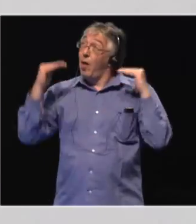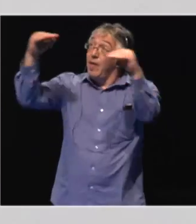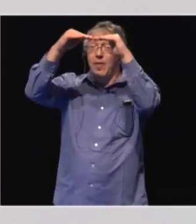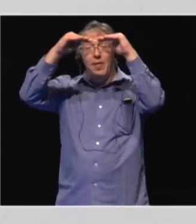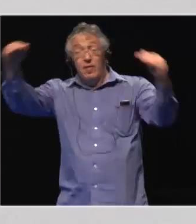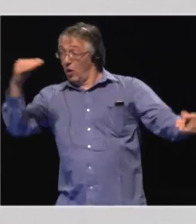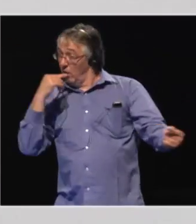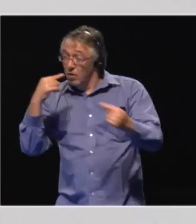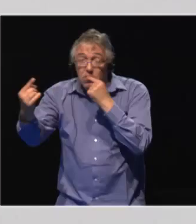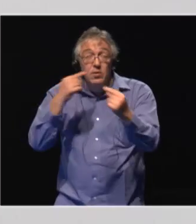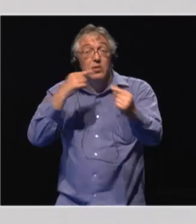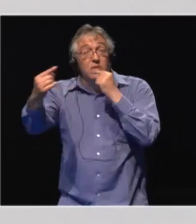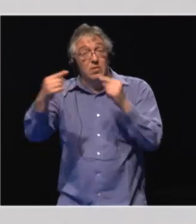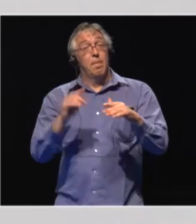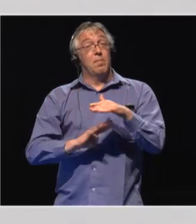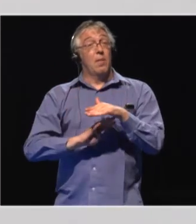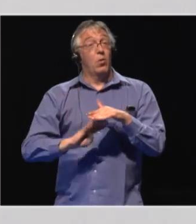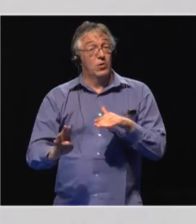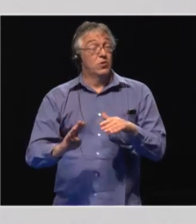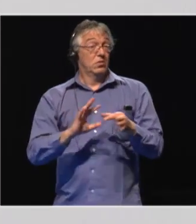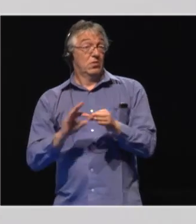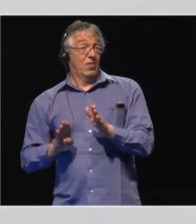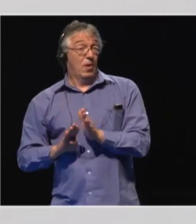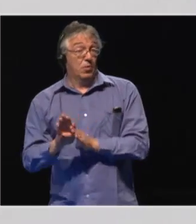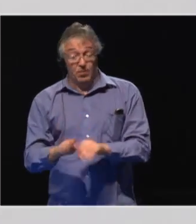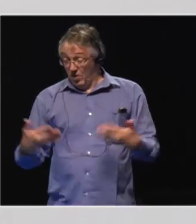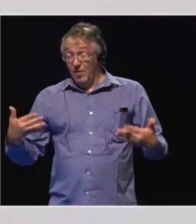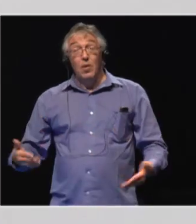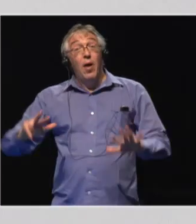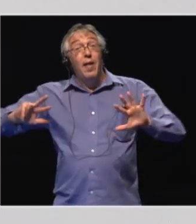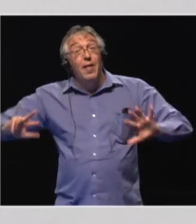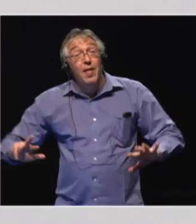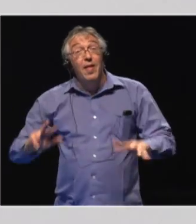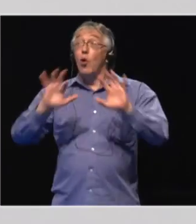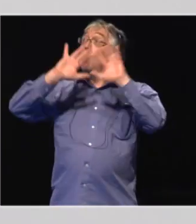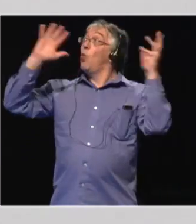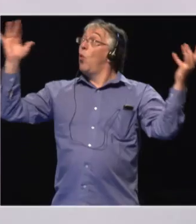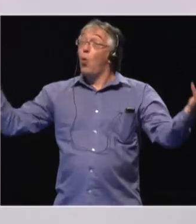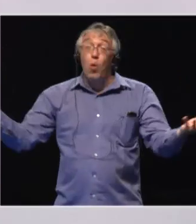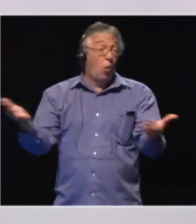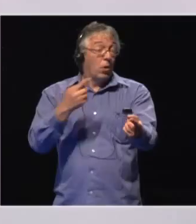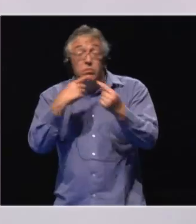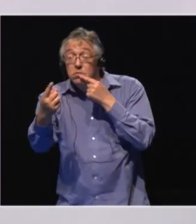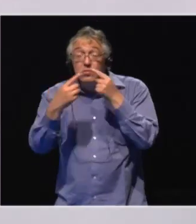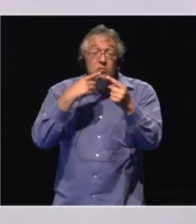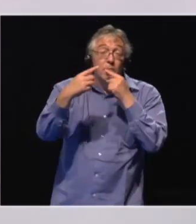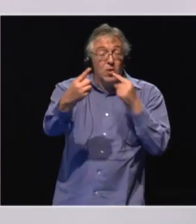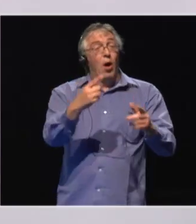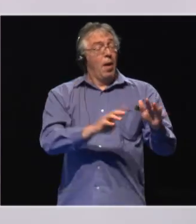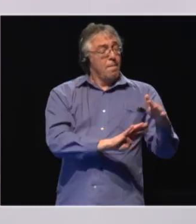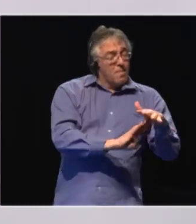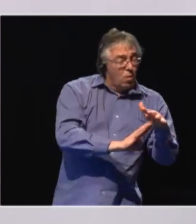have seen this year Turkey hosting the 8th Global Forum on Migration and Development. It is not a